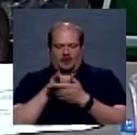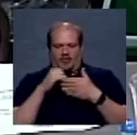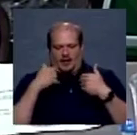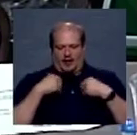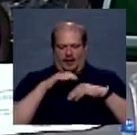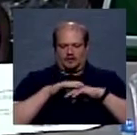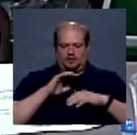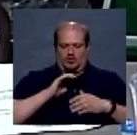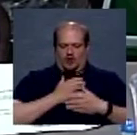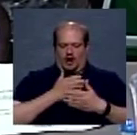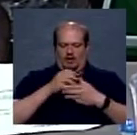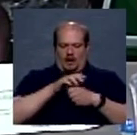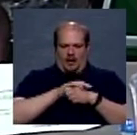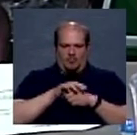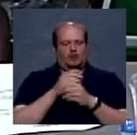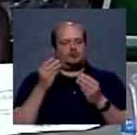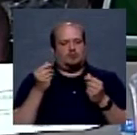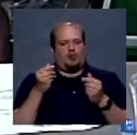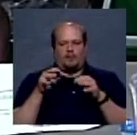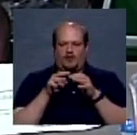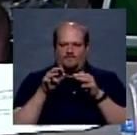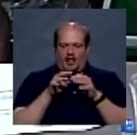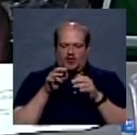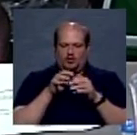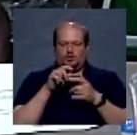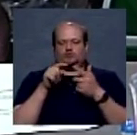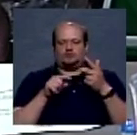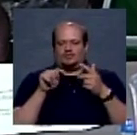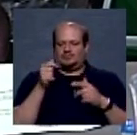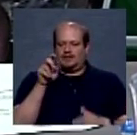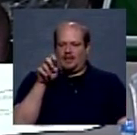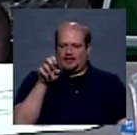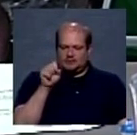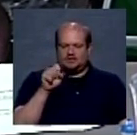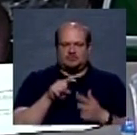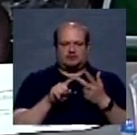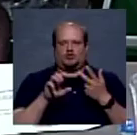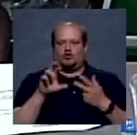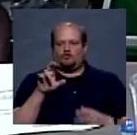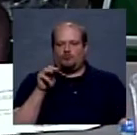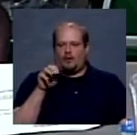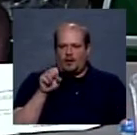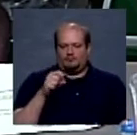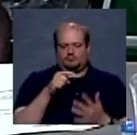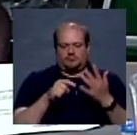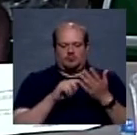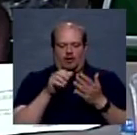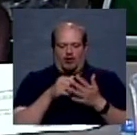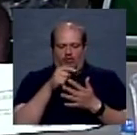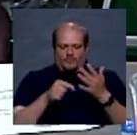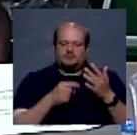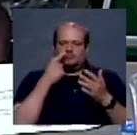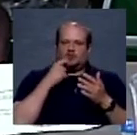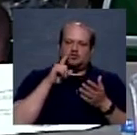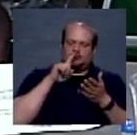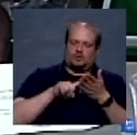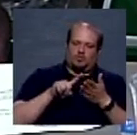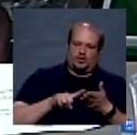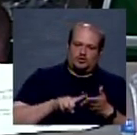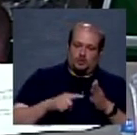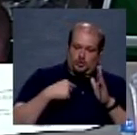our neighborhoods, property values, taxes, crime, all of these things, because the research that